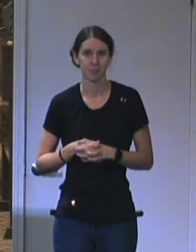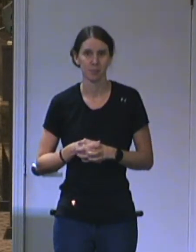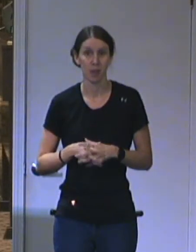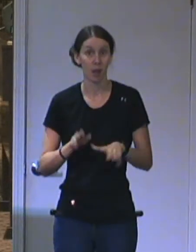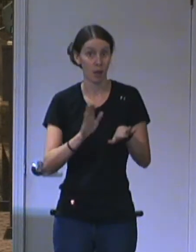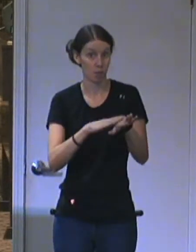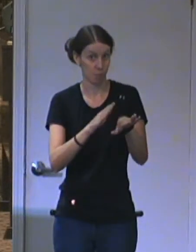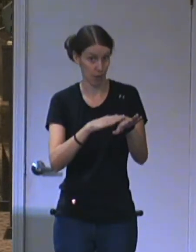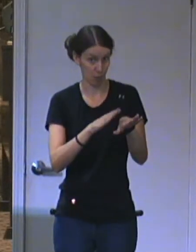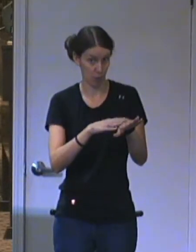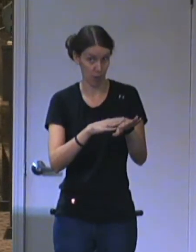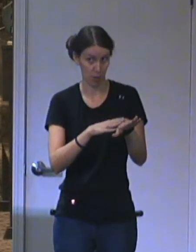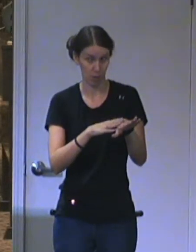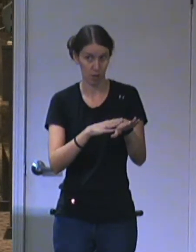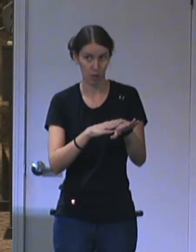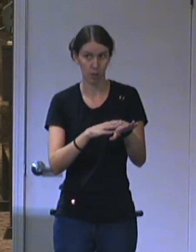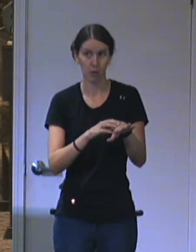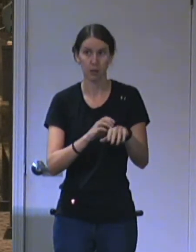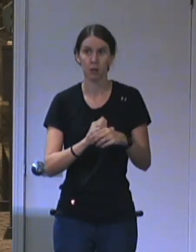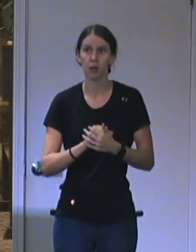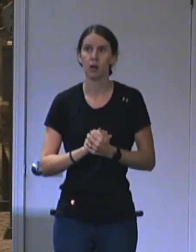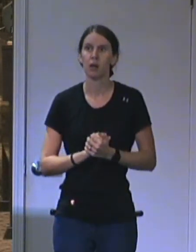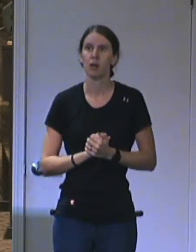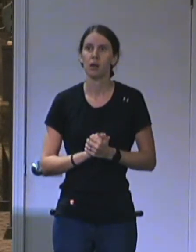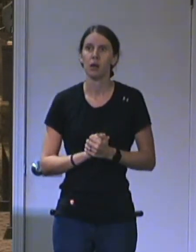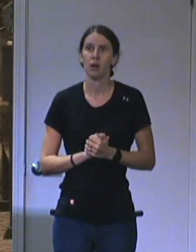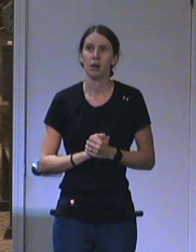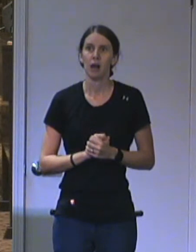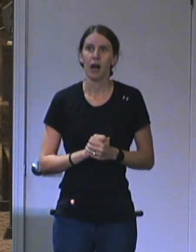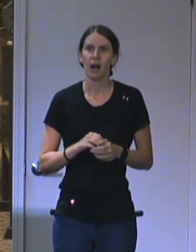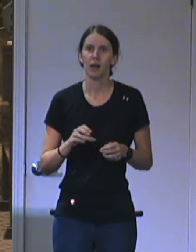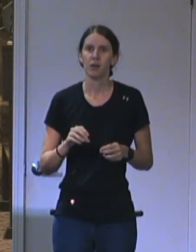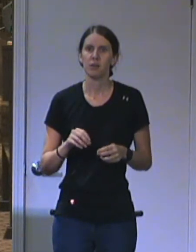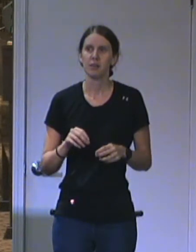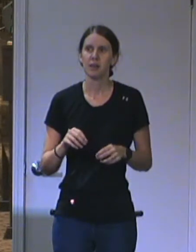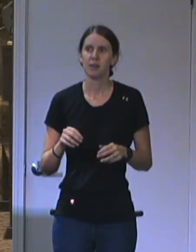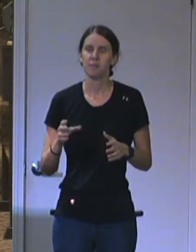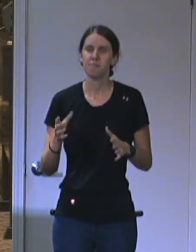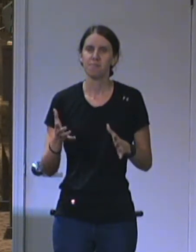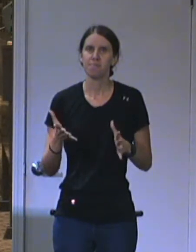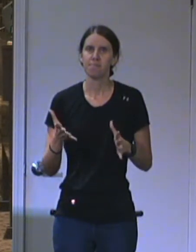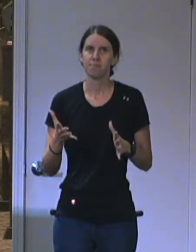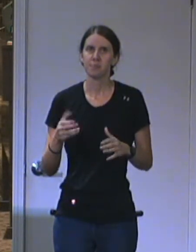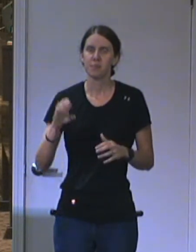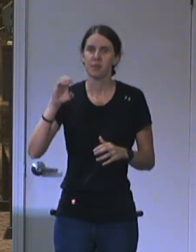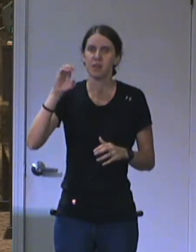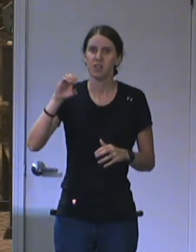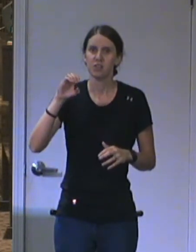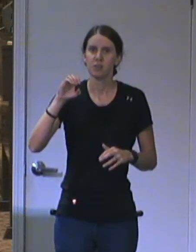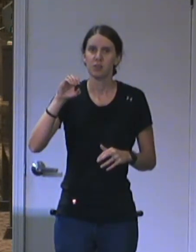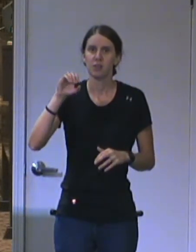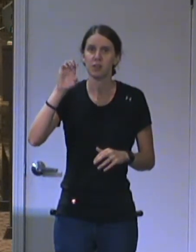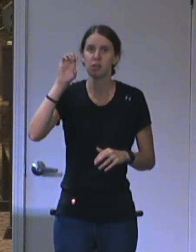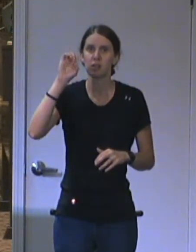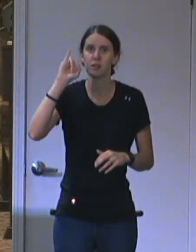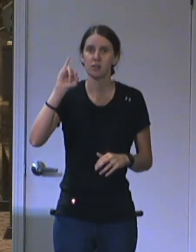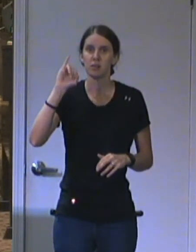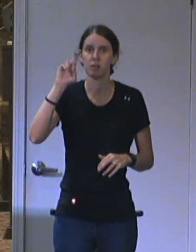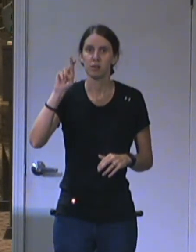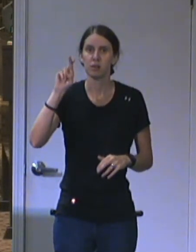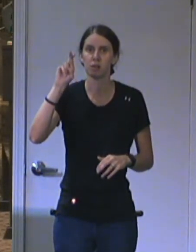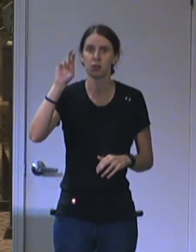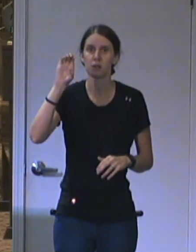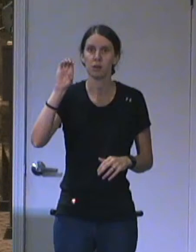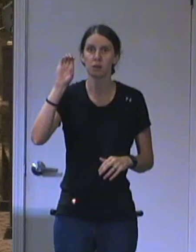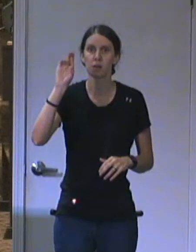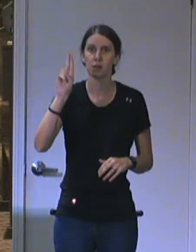Beware of the concision, circumcision, the cutting away of the flesh, part of Judaism, a necessary part